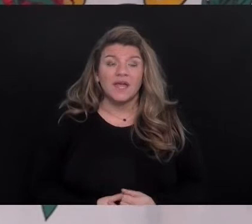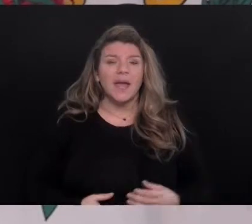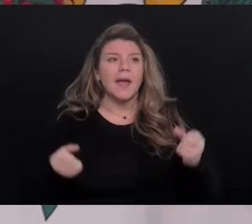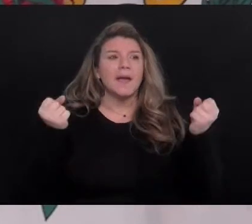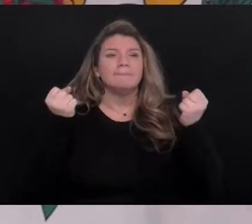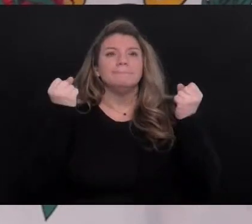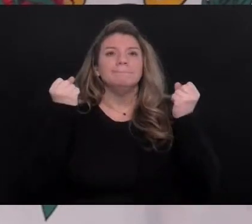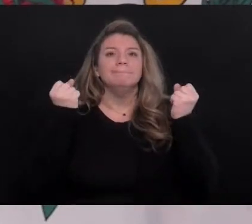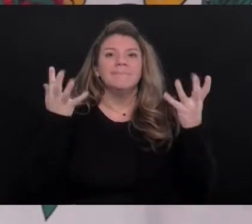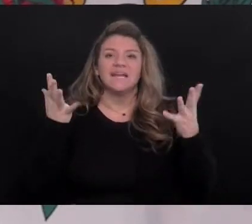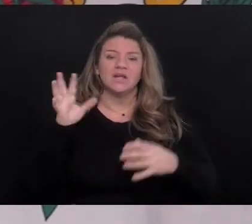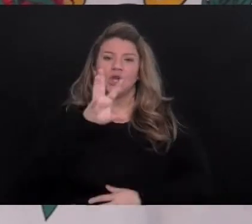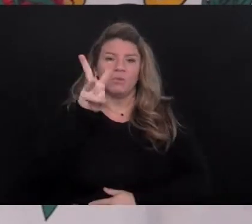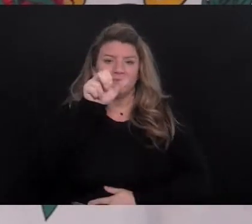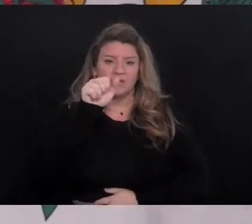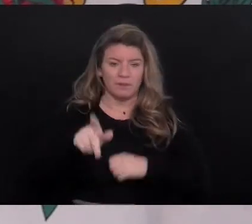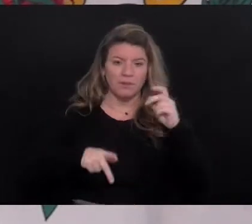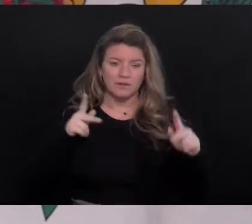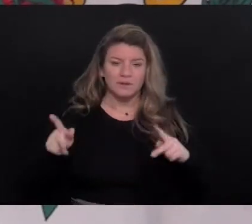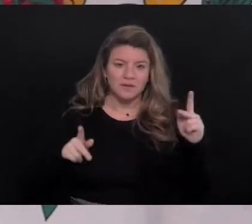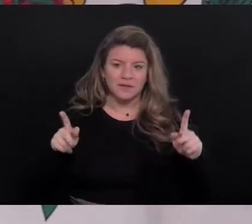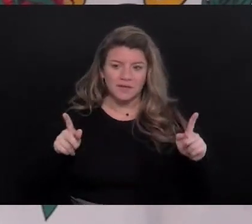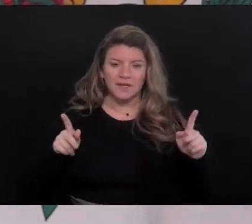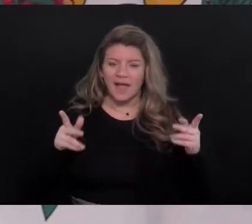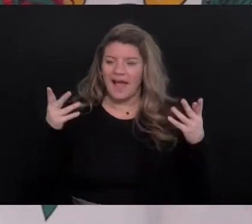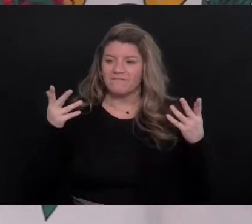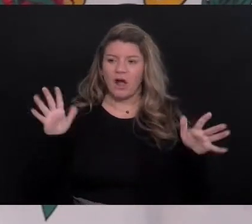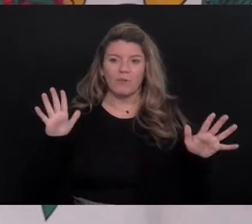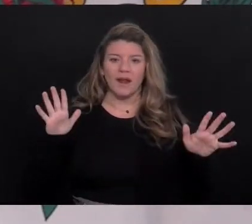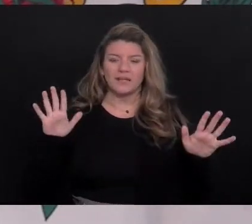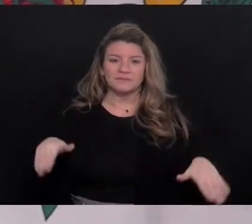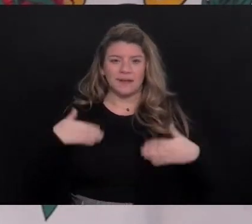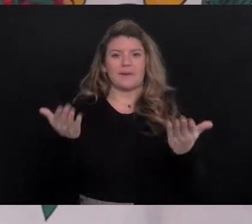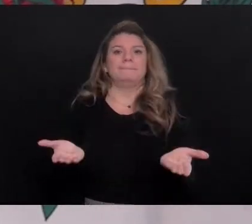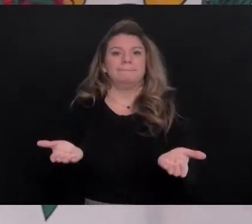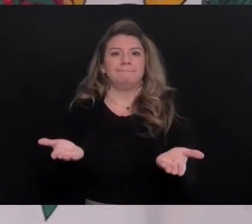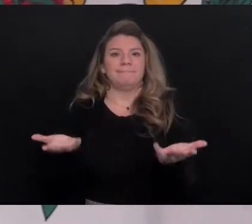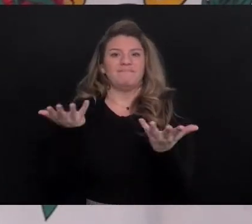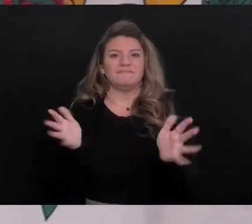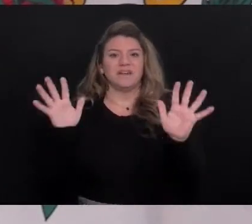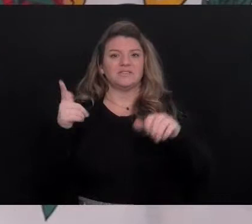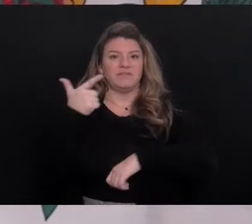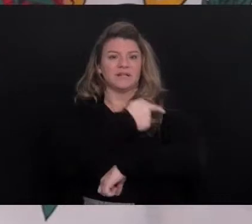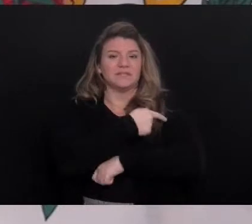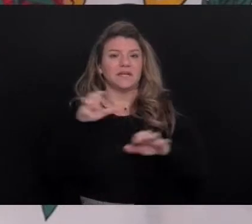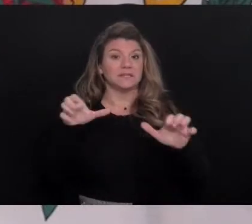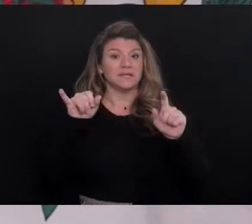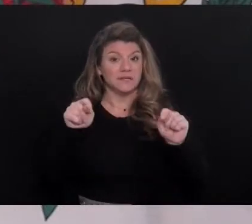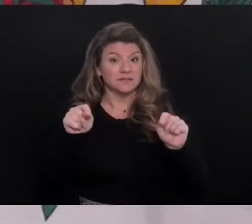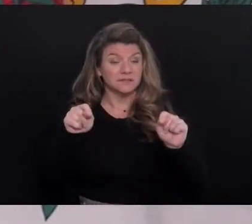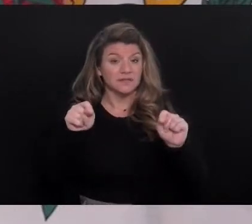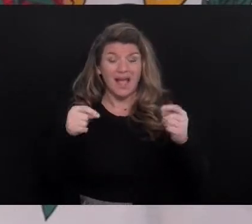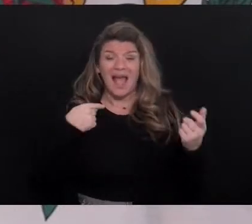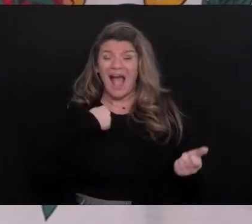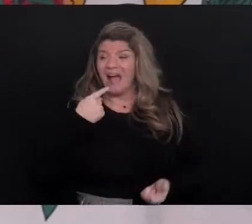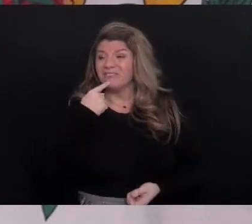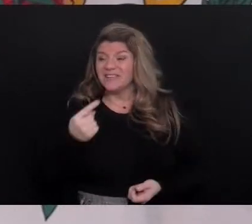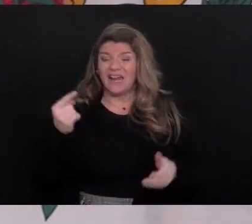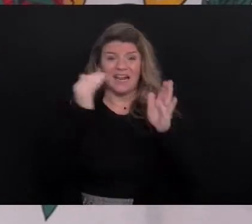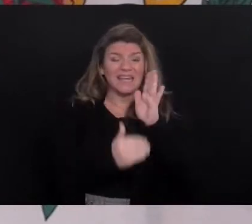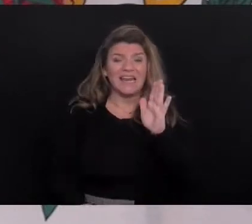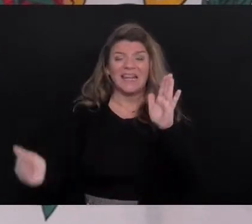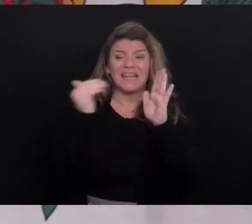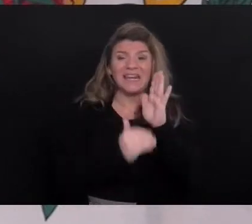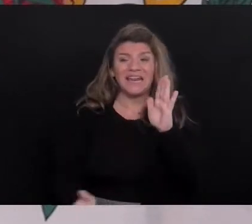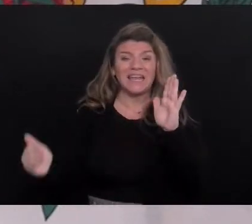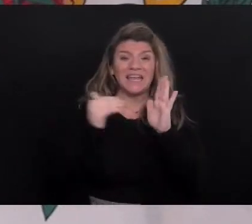many West Virginians have stepped up and gotten their vaccination. Now, I've said over and over and over,